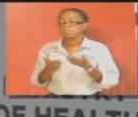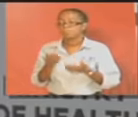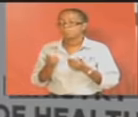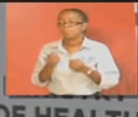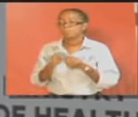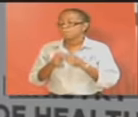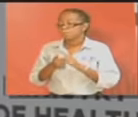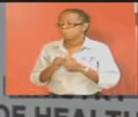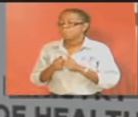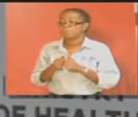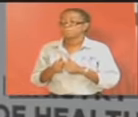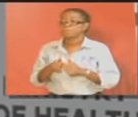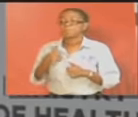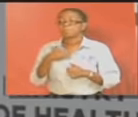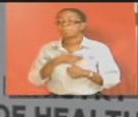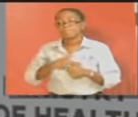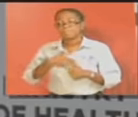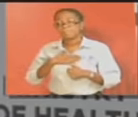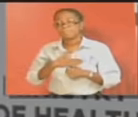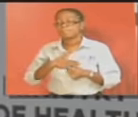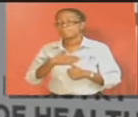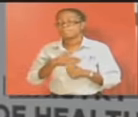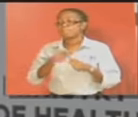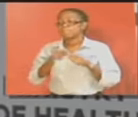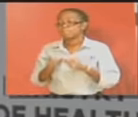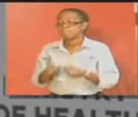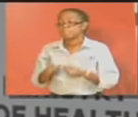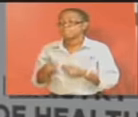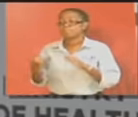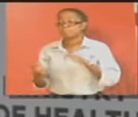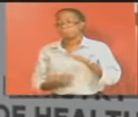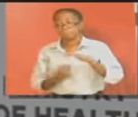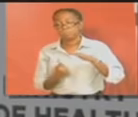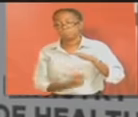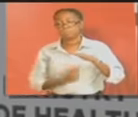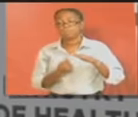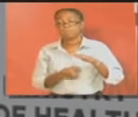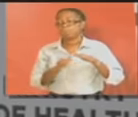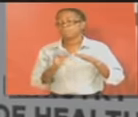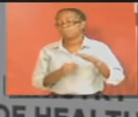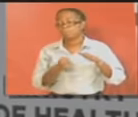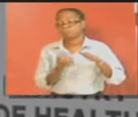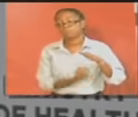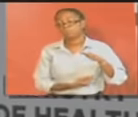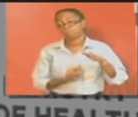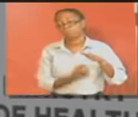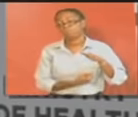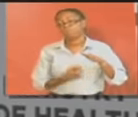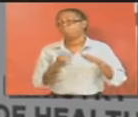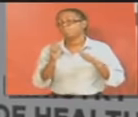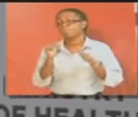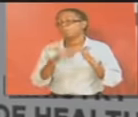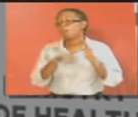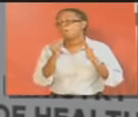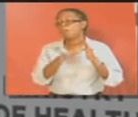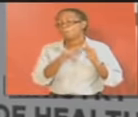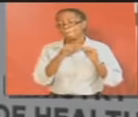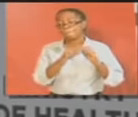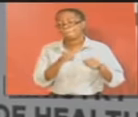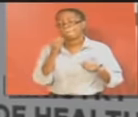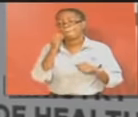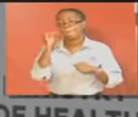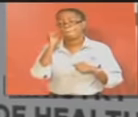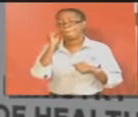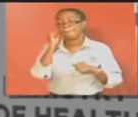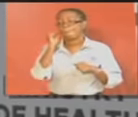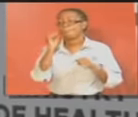need to seek medical care, we still want to request that you stay at home. You isolate yourself from your